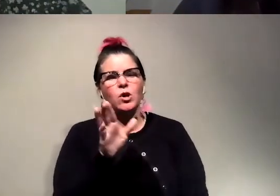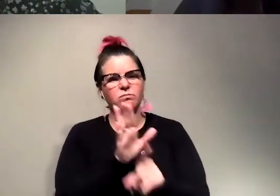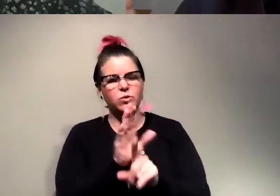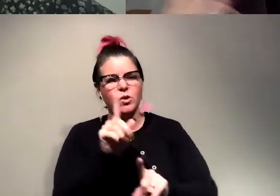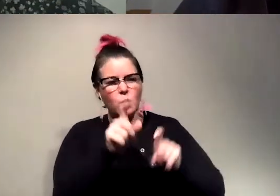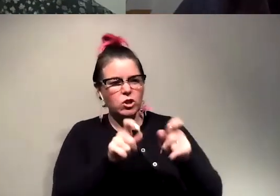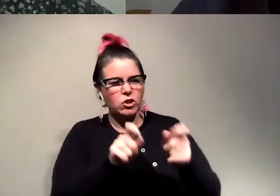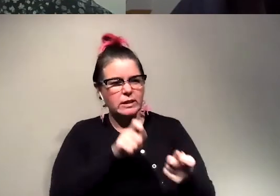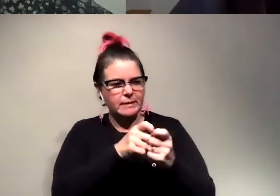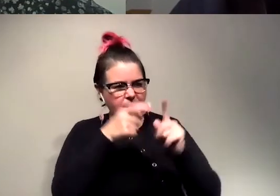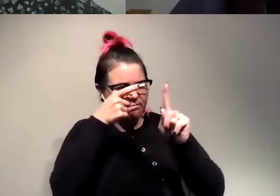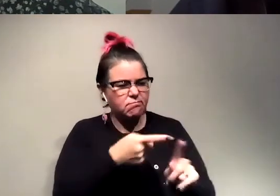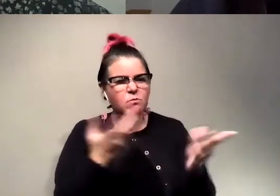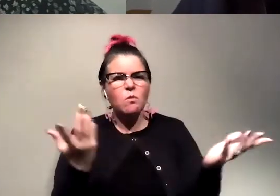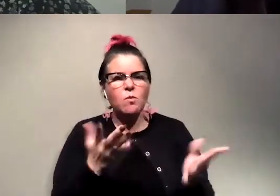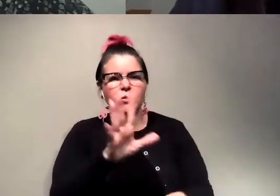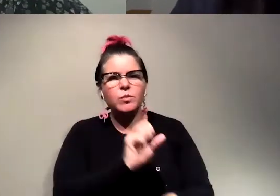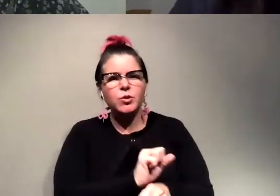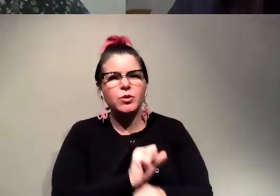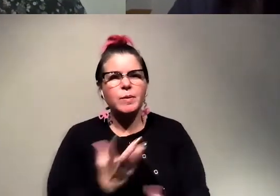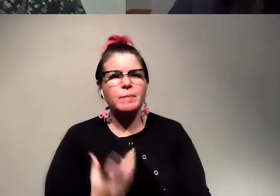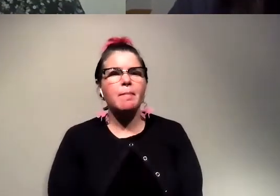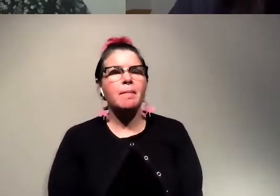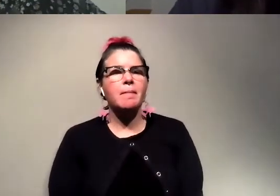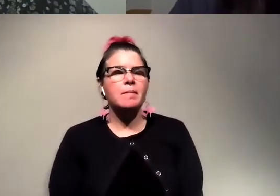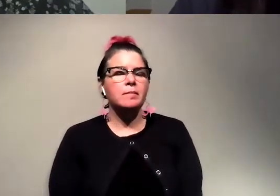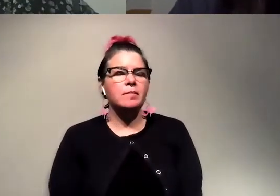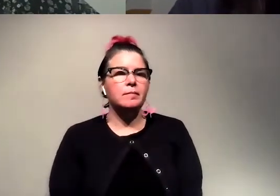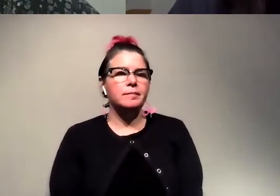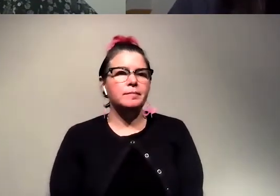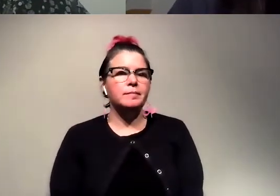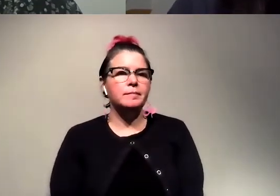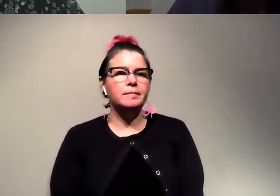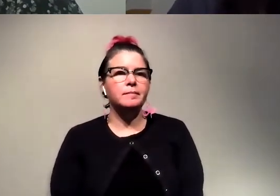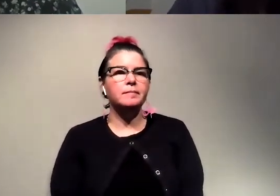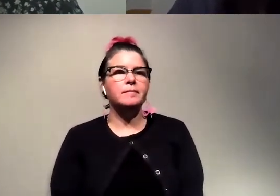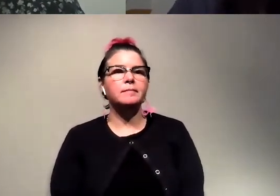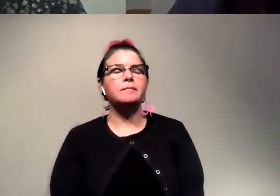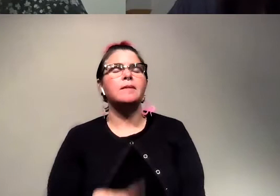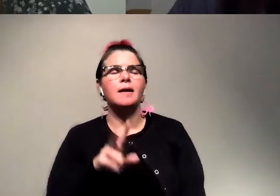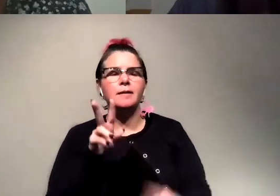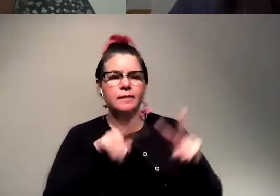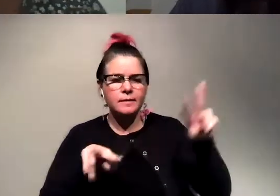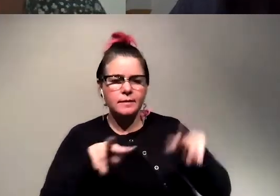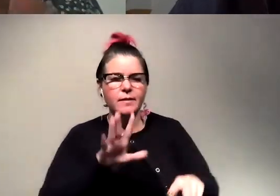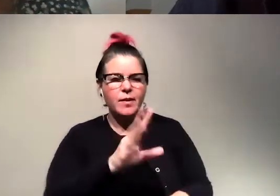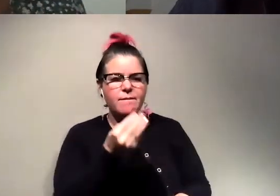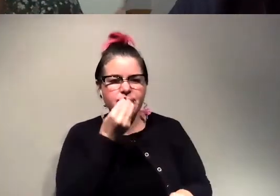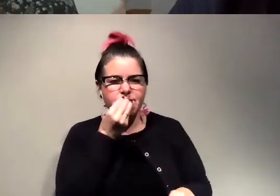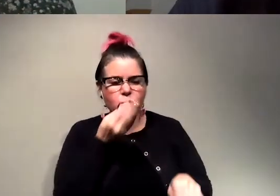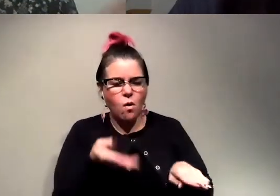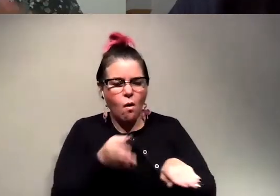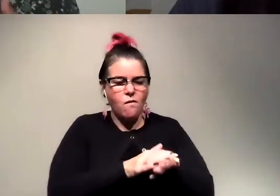specifically answering in your work? So I'm looking at the dietary niche overlap between the